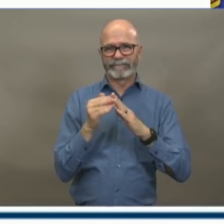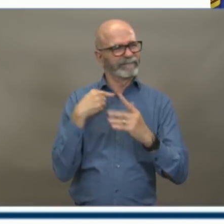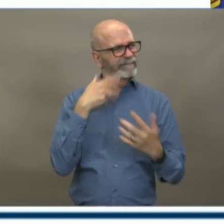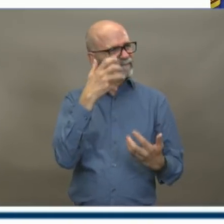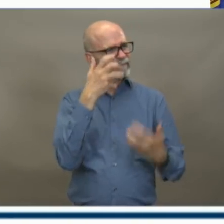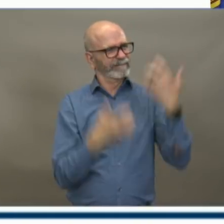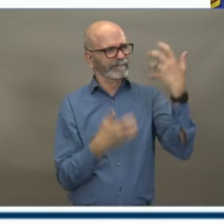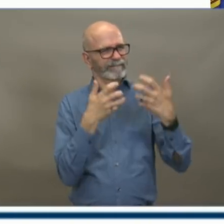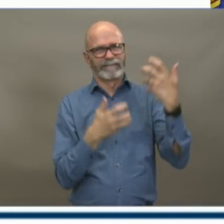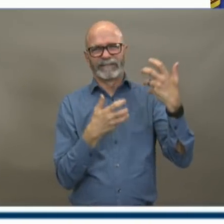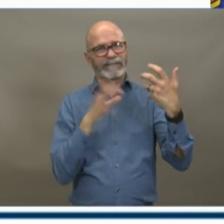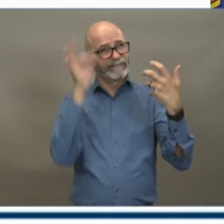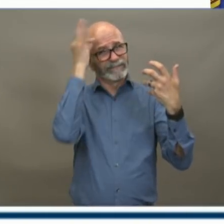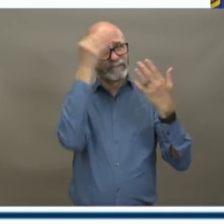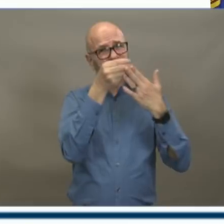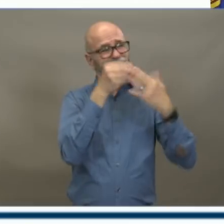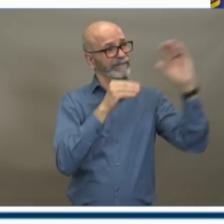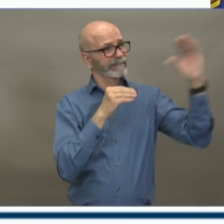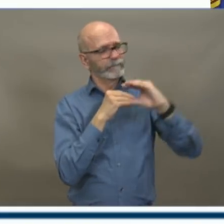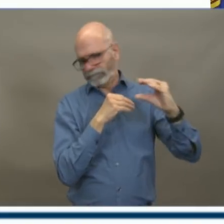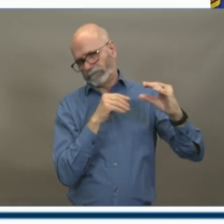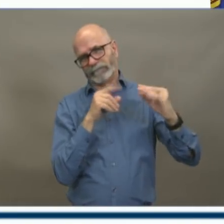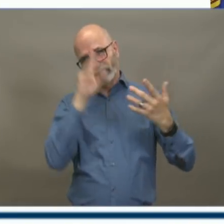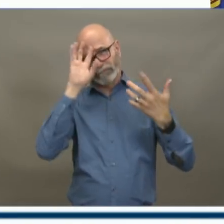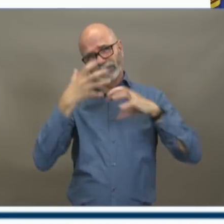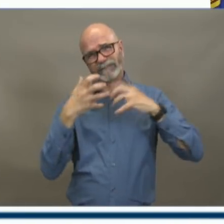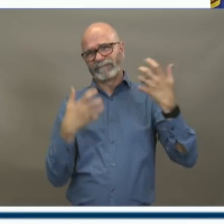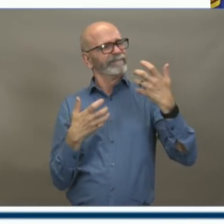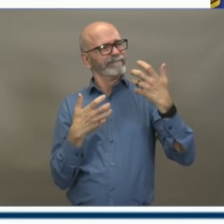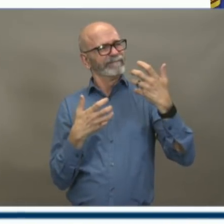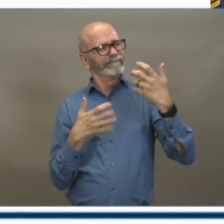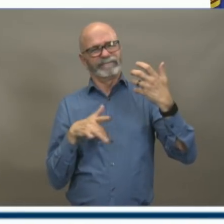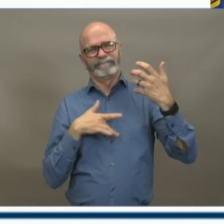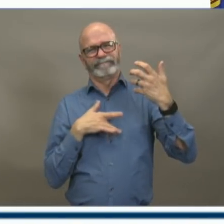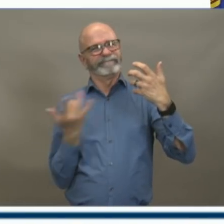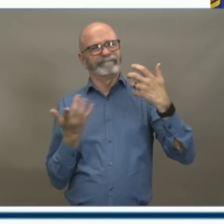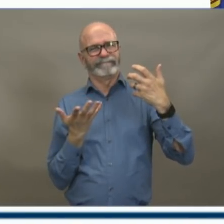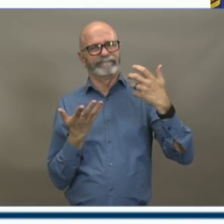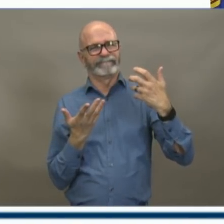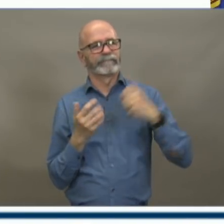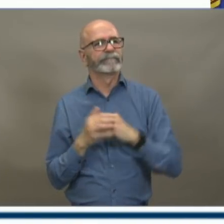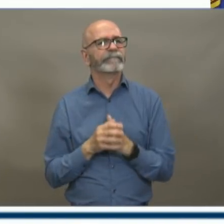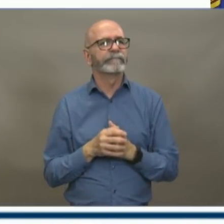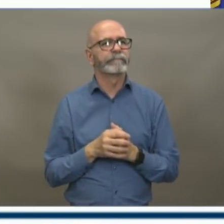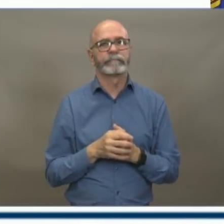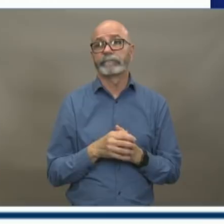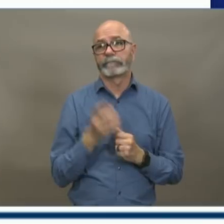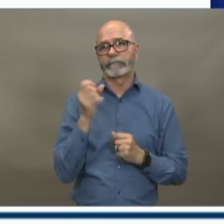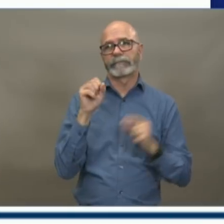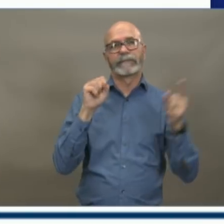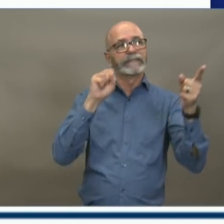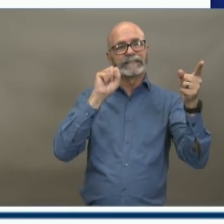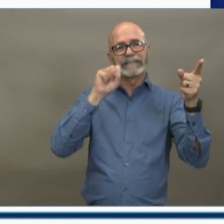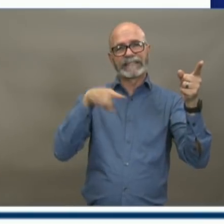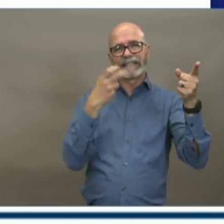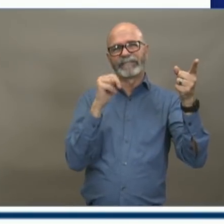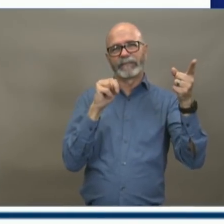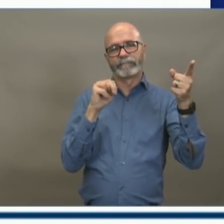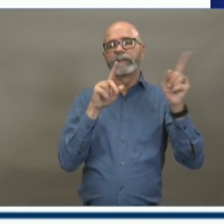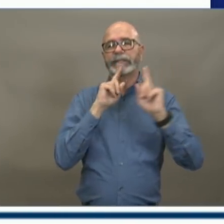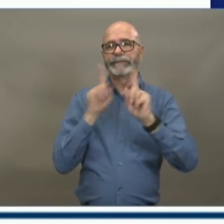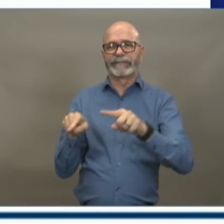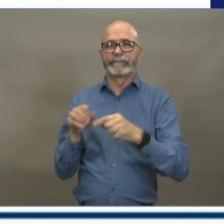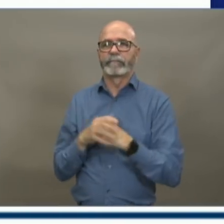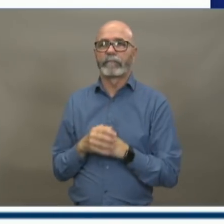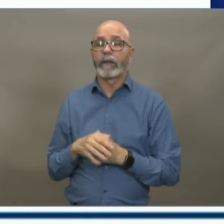as is required in the agreement. I wonder if you could speak to that. We would have met all of our obligations in terms of any of